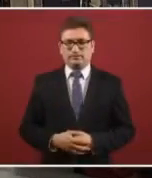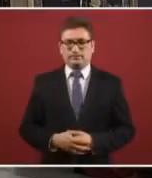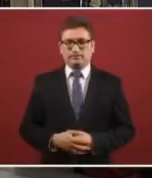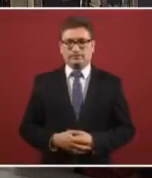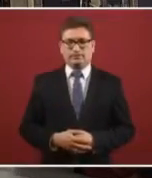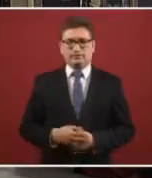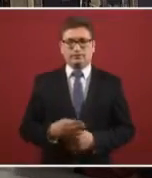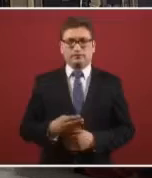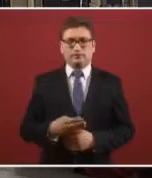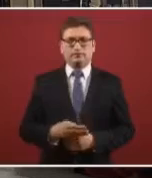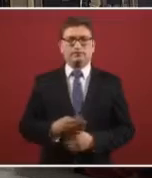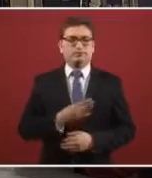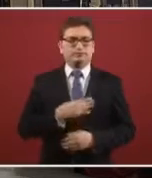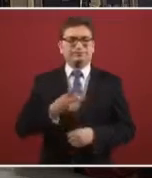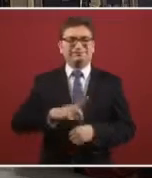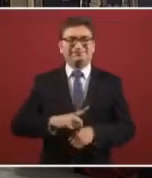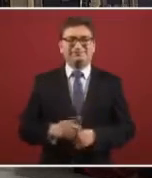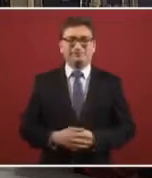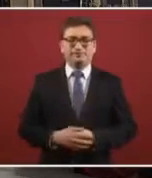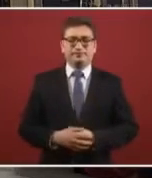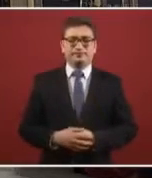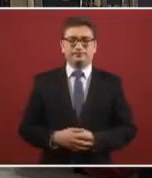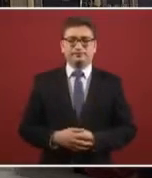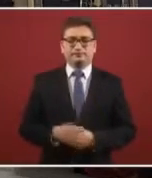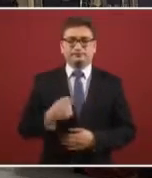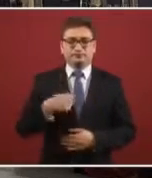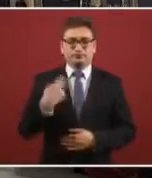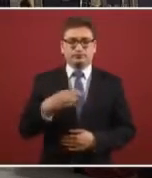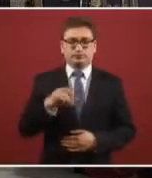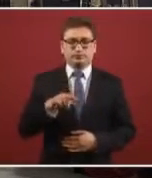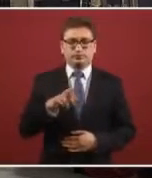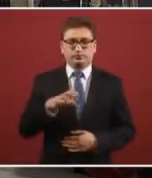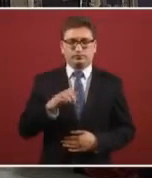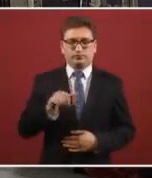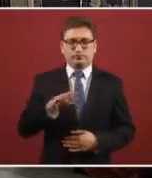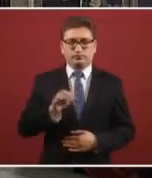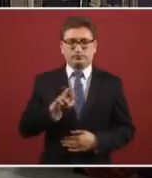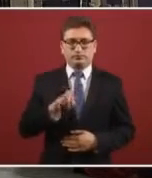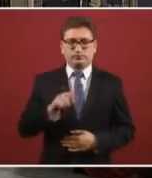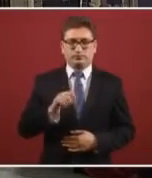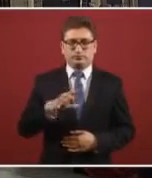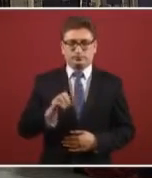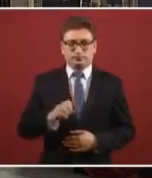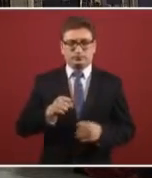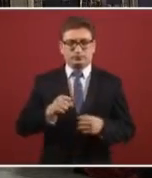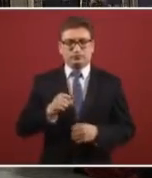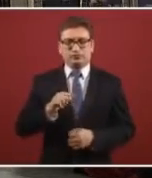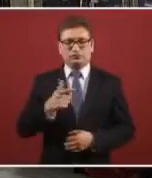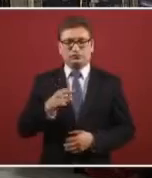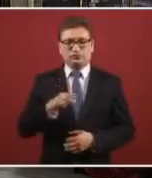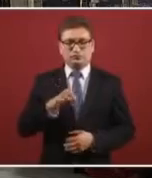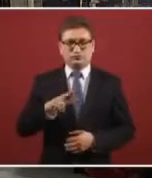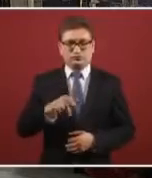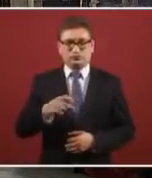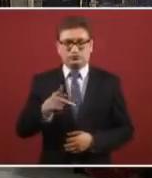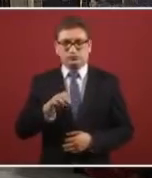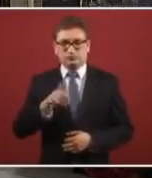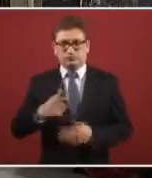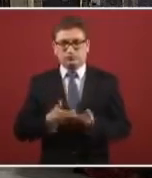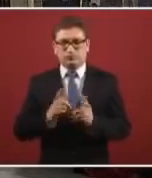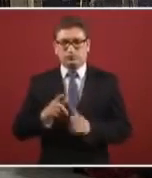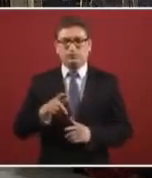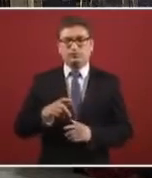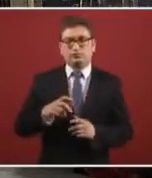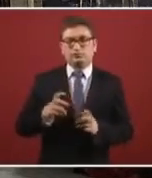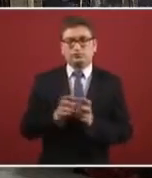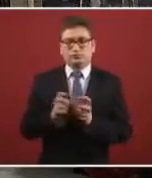Buenos días. Hello. Mi nombre es Mario Alberto Segura. My name is Mario Alberto Segura from Portal